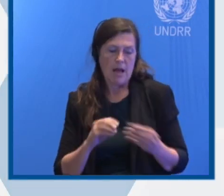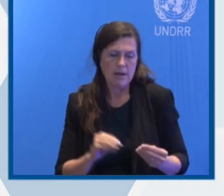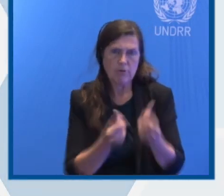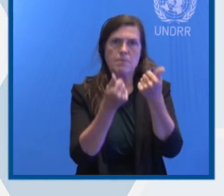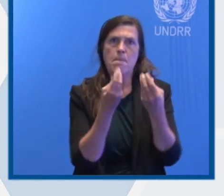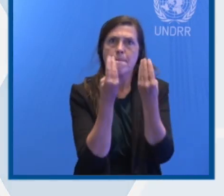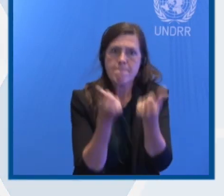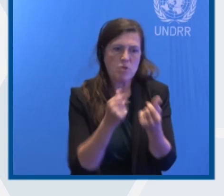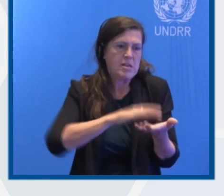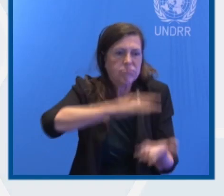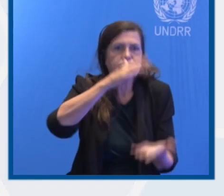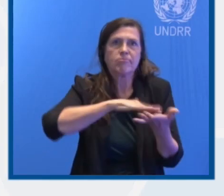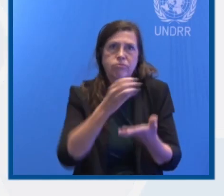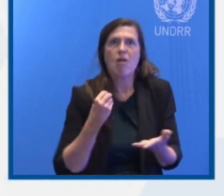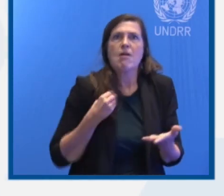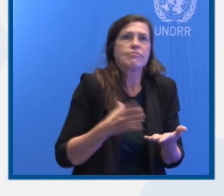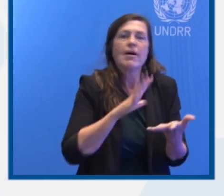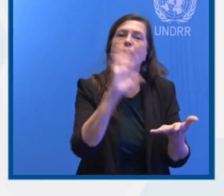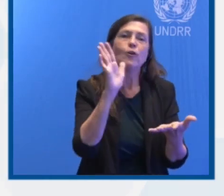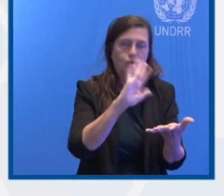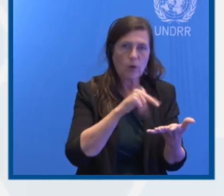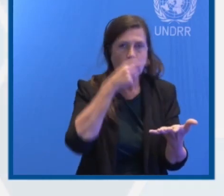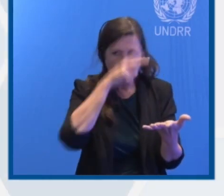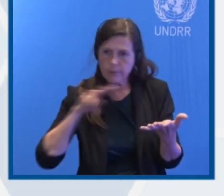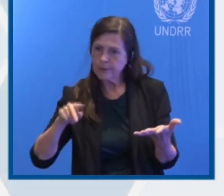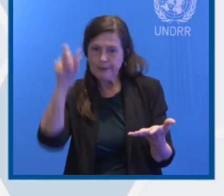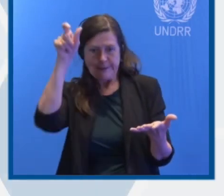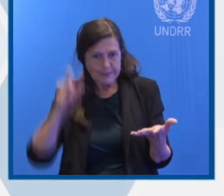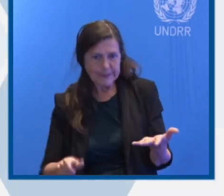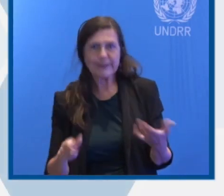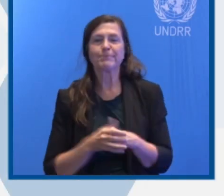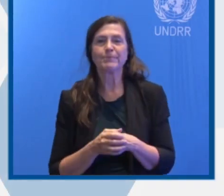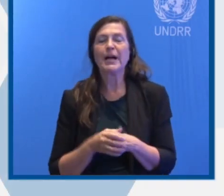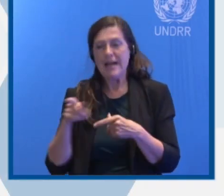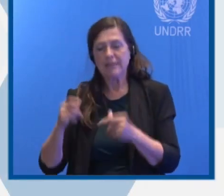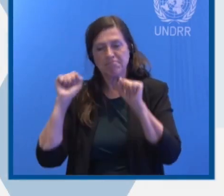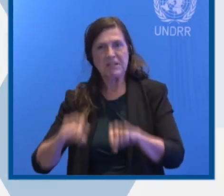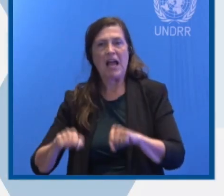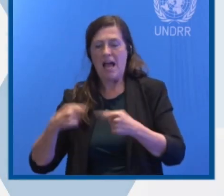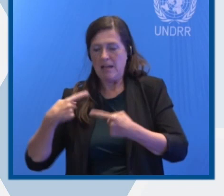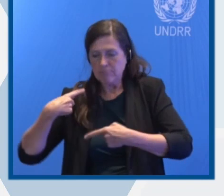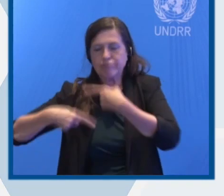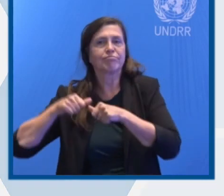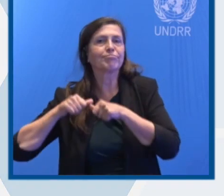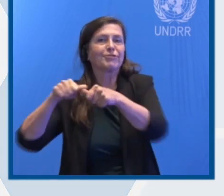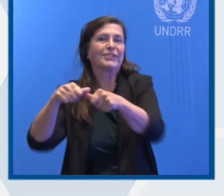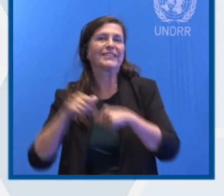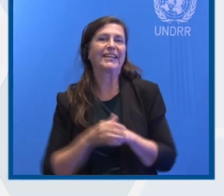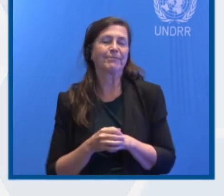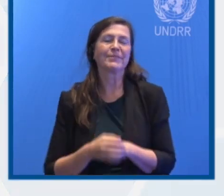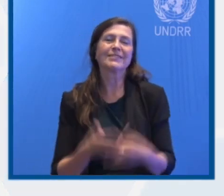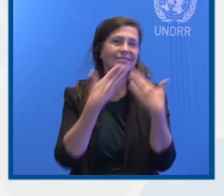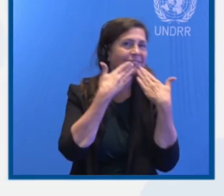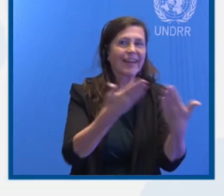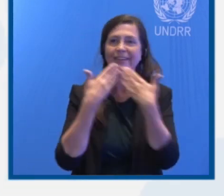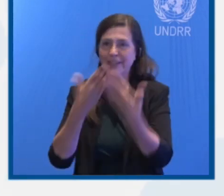manner? Thank you very much, and it's been a great session. I thank all my panelists for engaging in